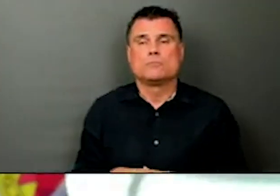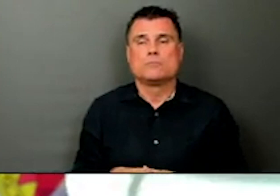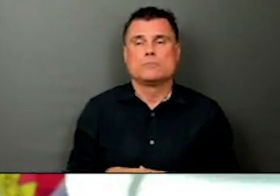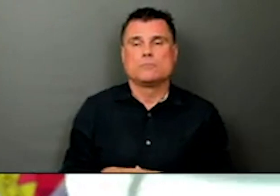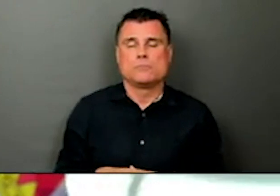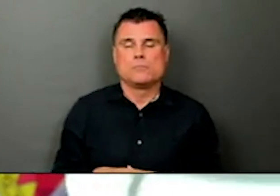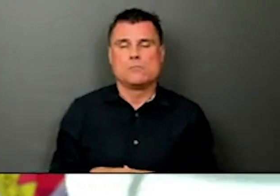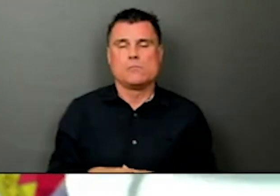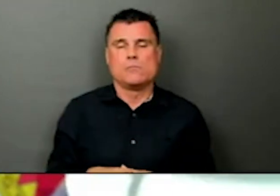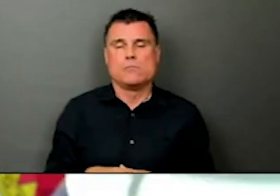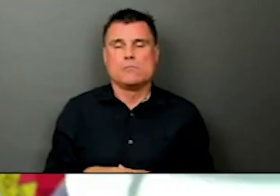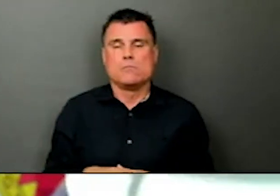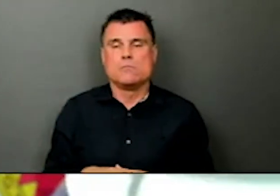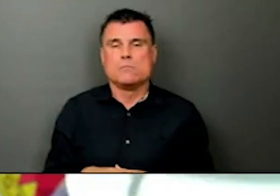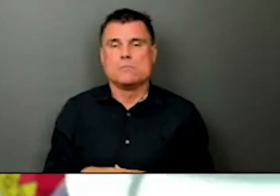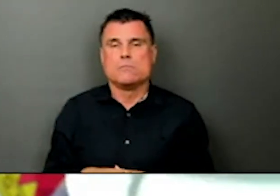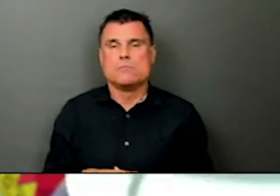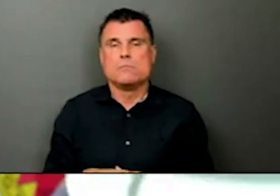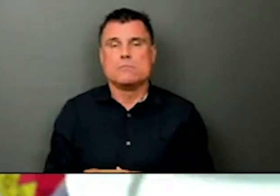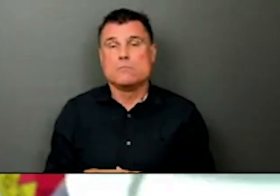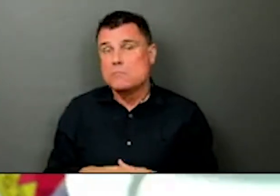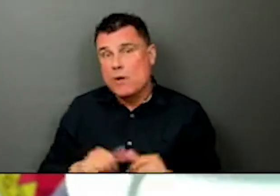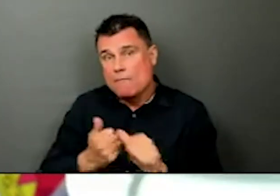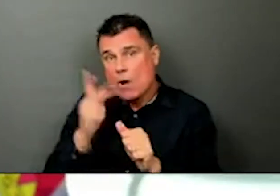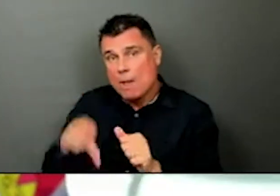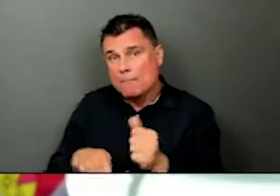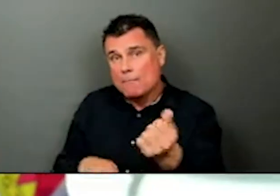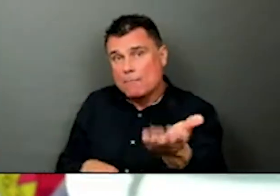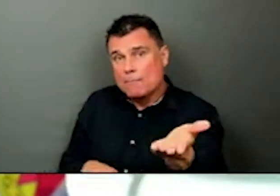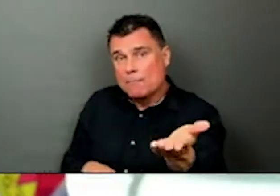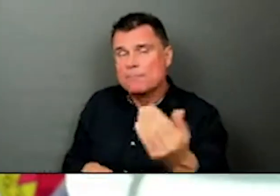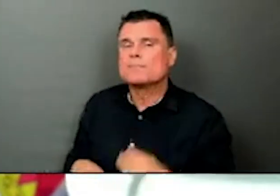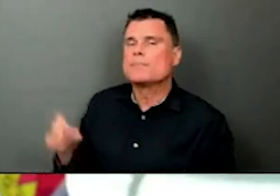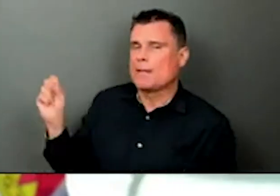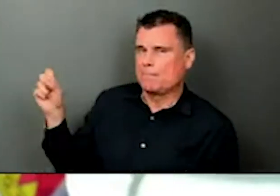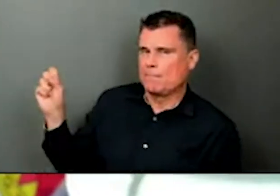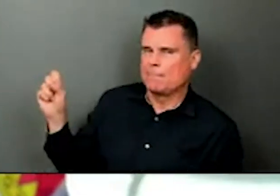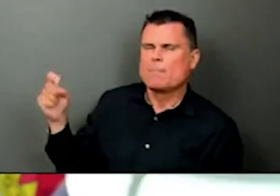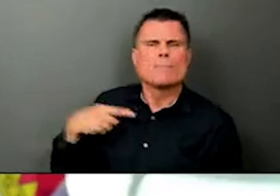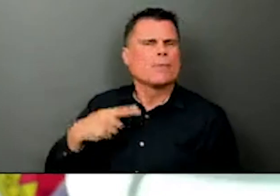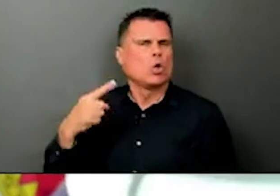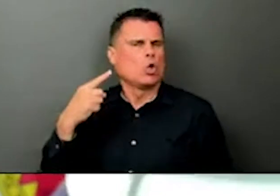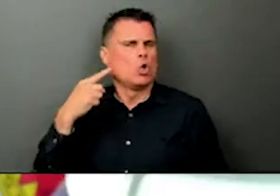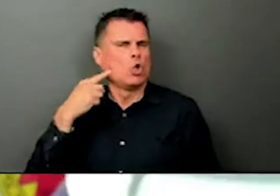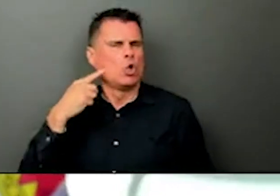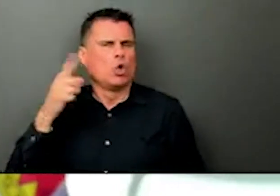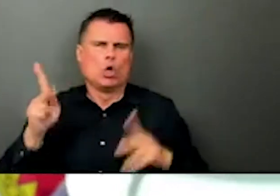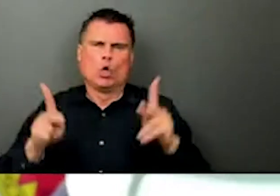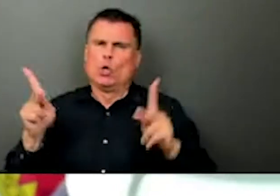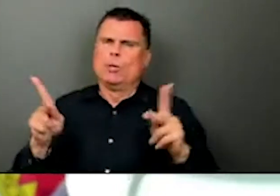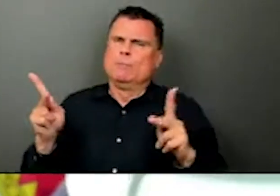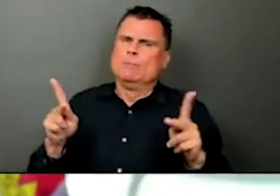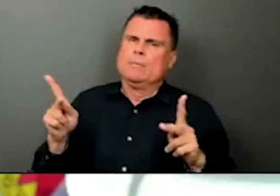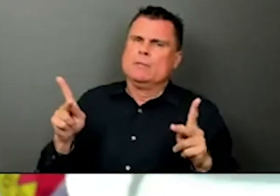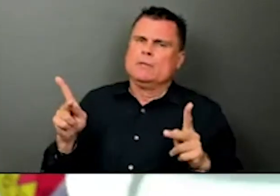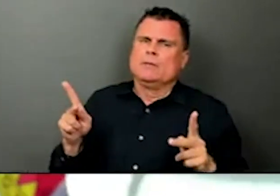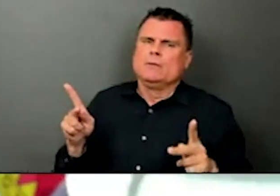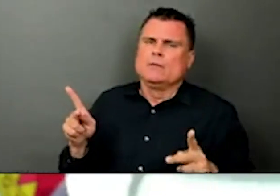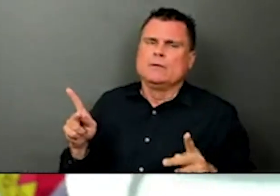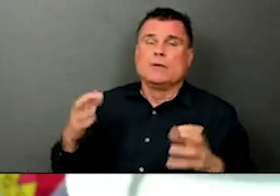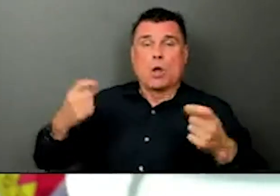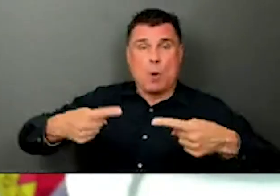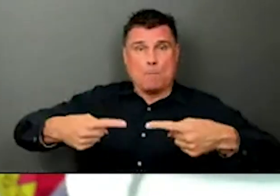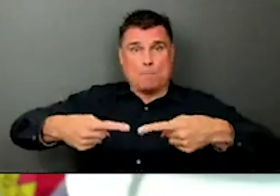about, I've heard a reference today to the borders opening in the coming months, and I'm just wondering, I know it's a federal government decision